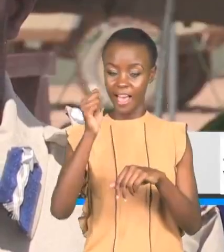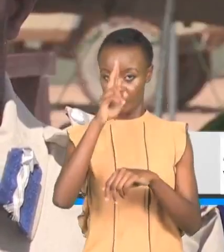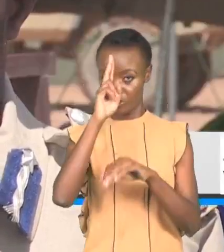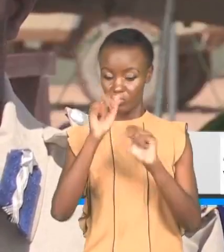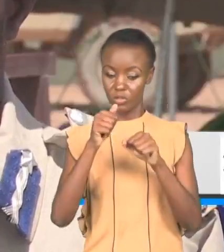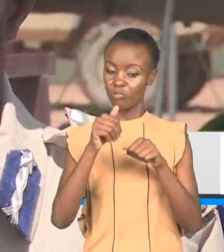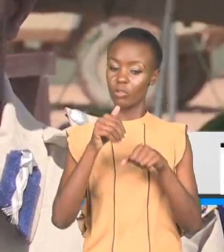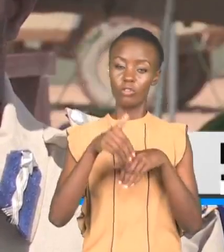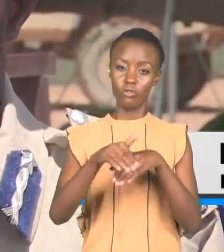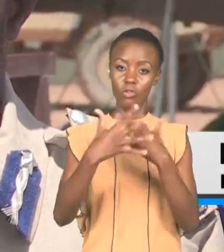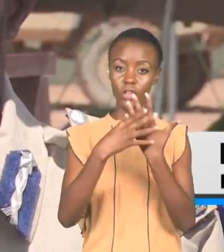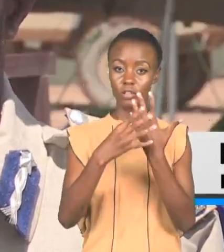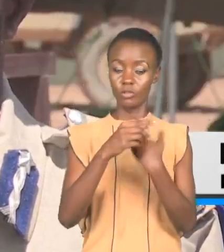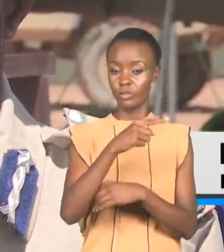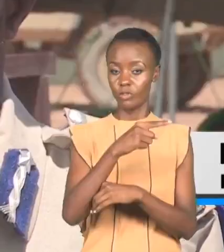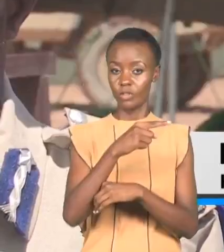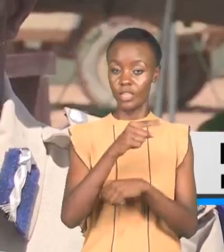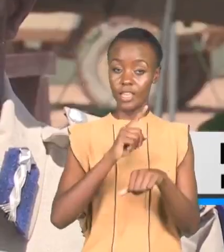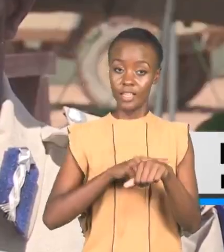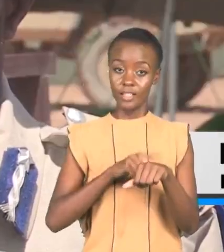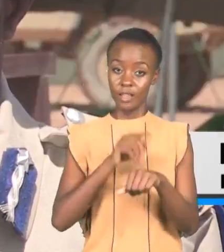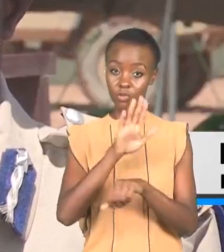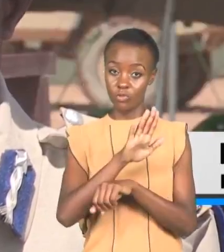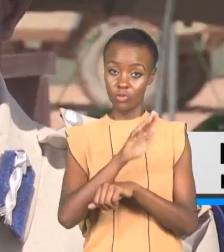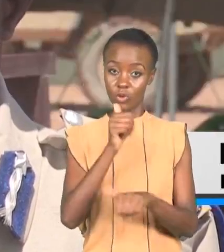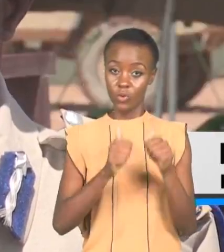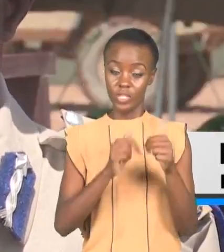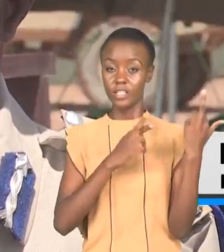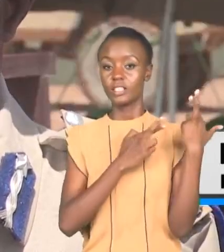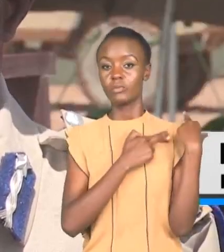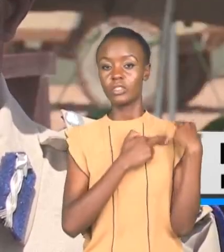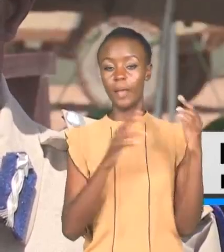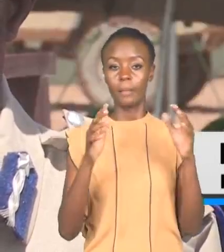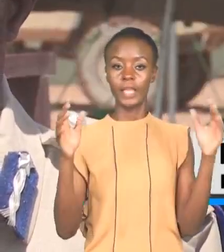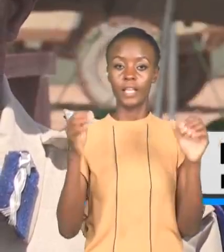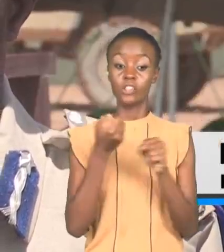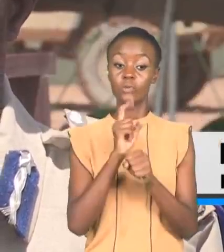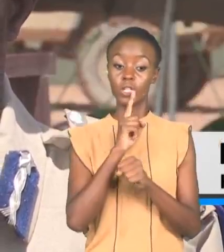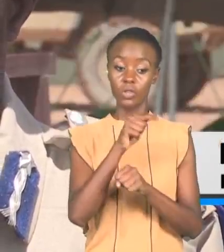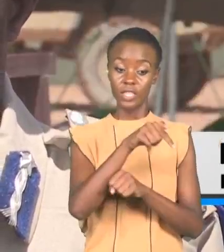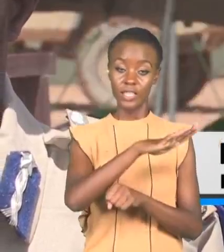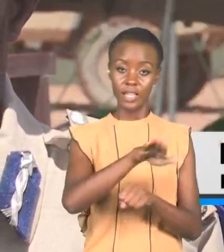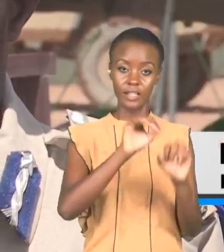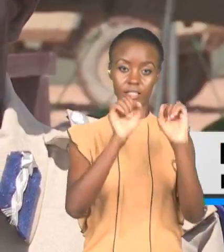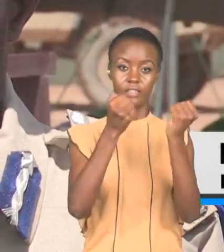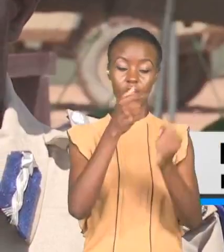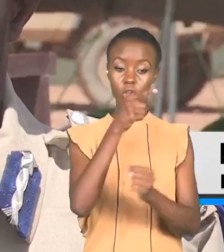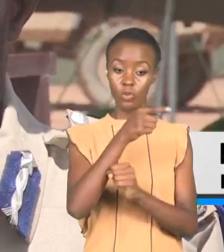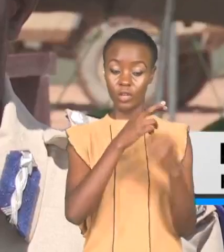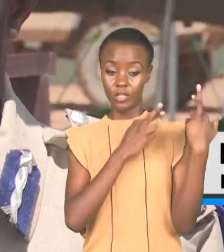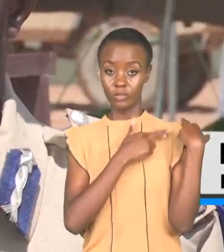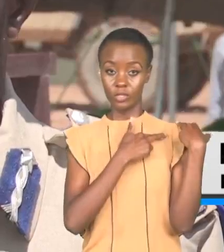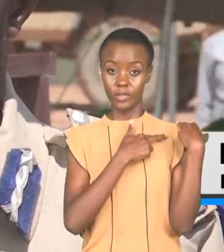footsteps and emulate you. On your shoulders is the arduous task of securing Hirshabelle. You are required to deal